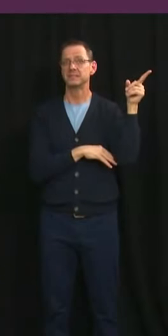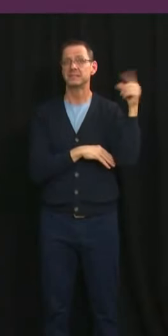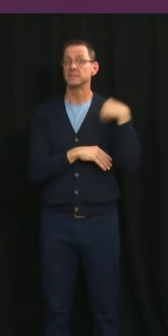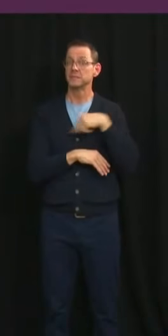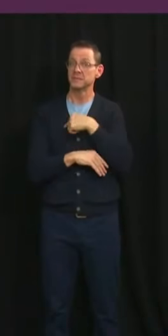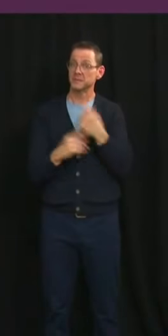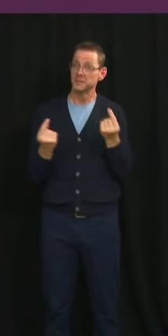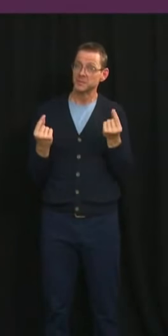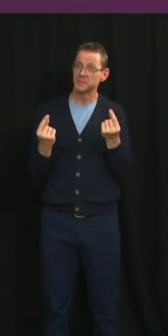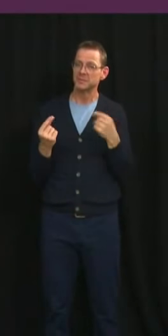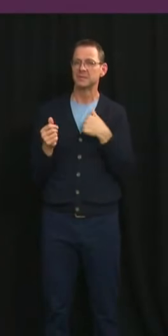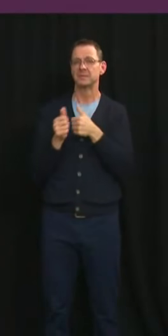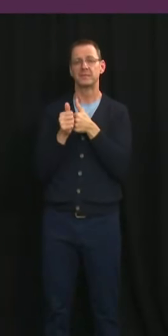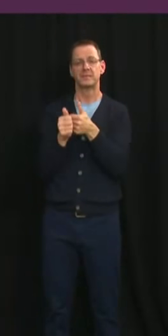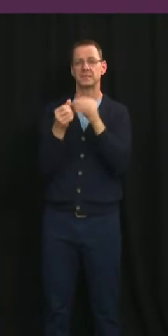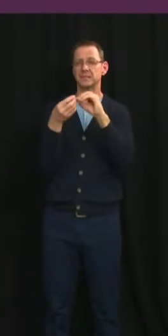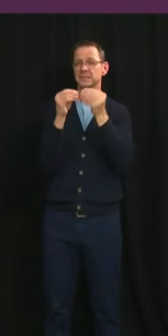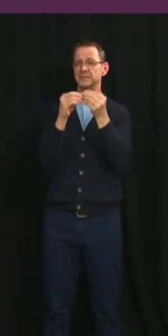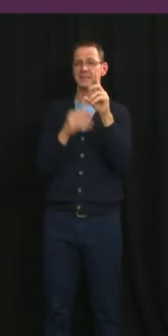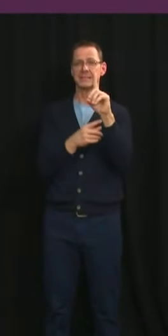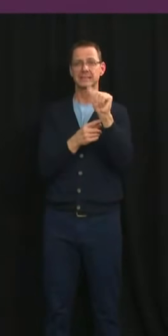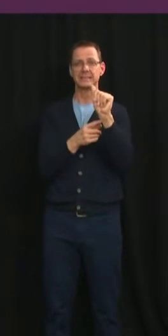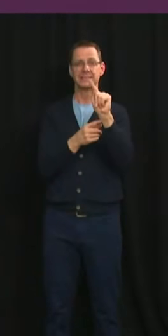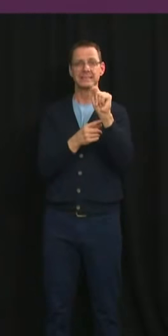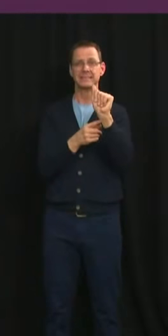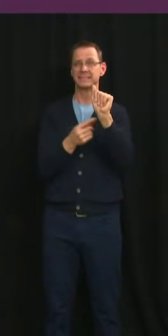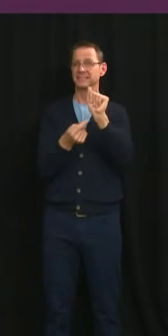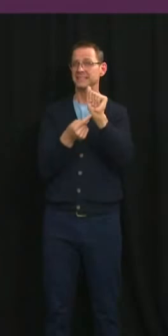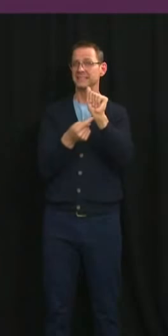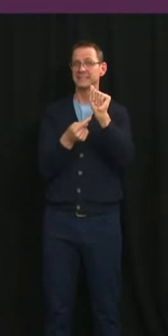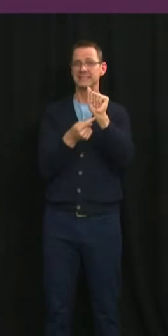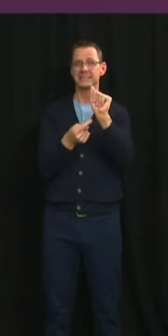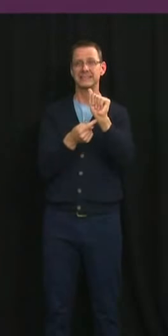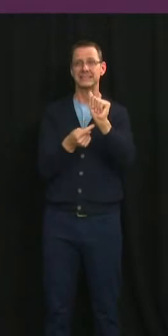predictable, straight line, but it doesn't.